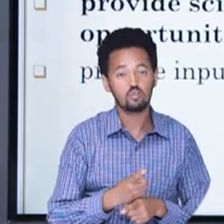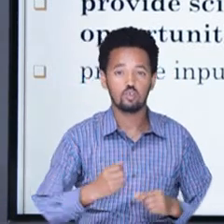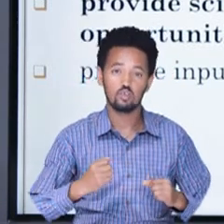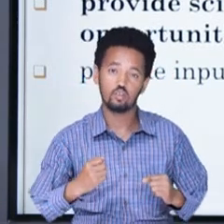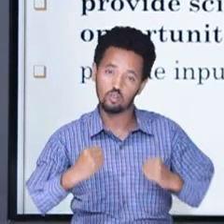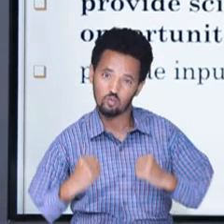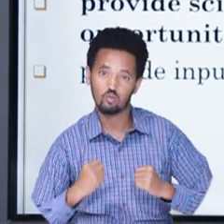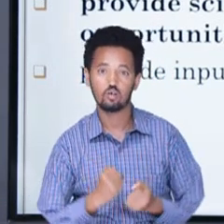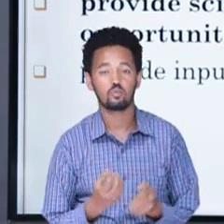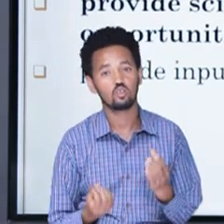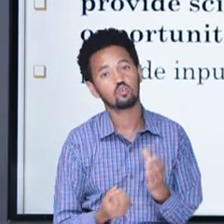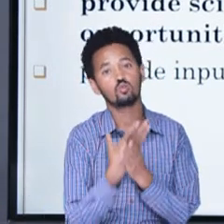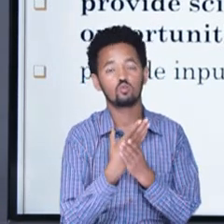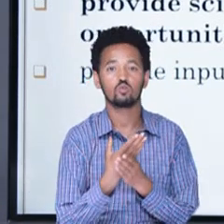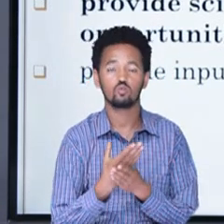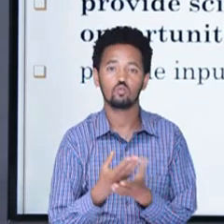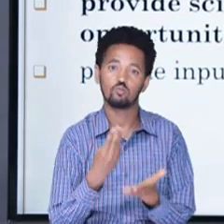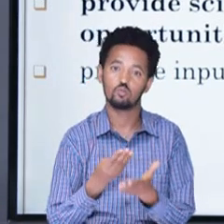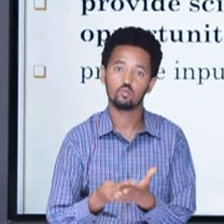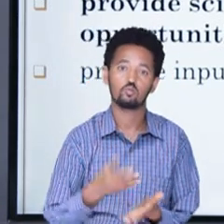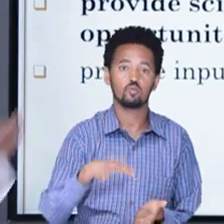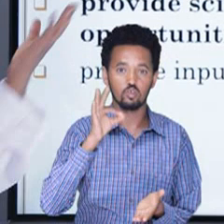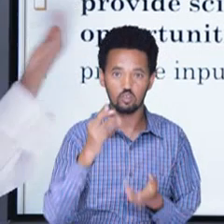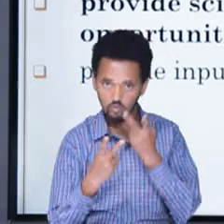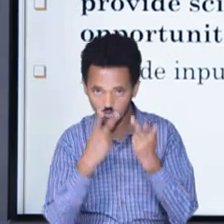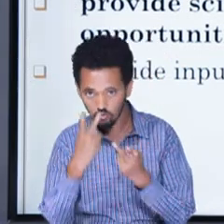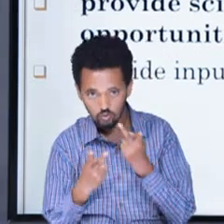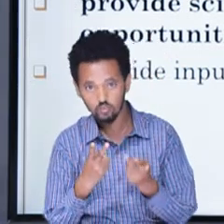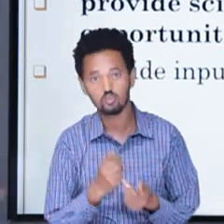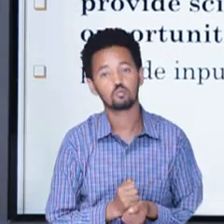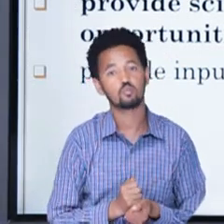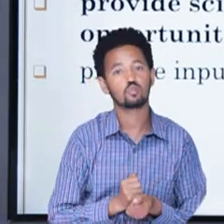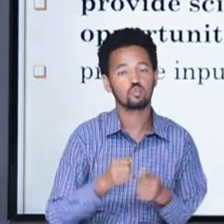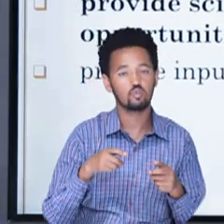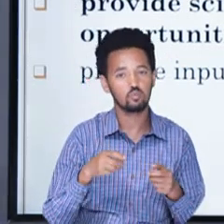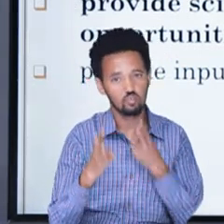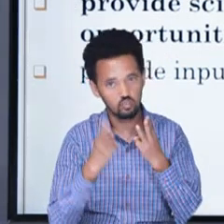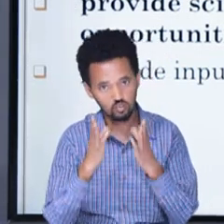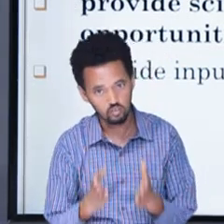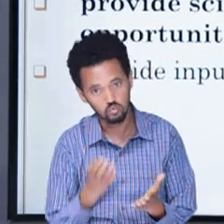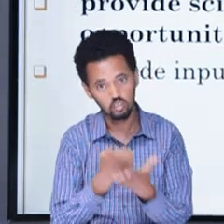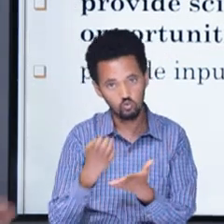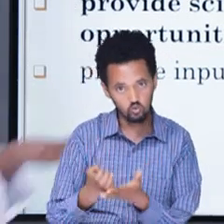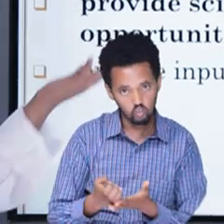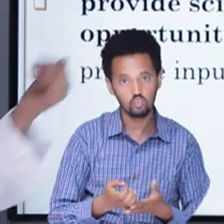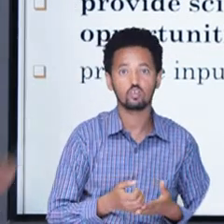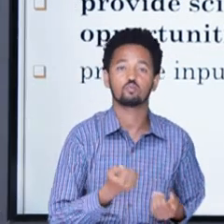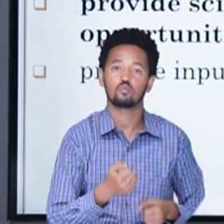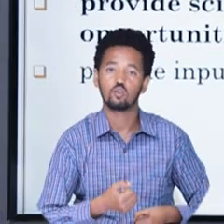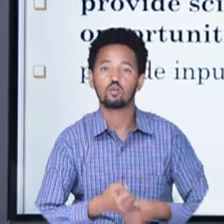and serve as a source of income through tourism, provide scientific and educational